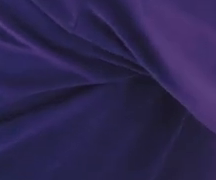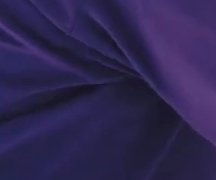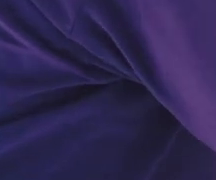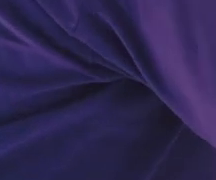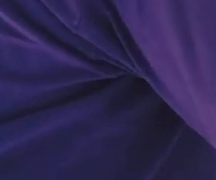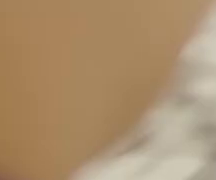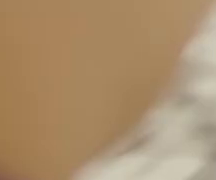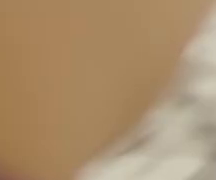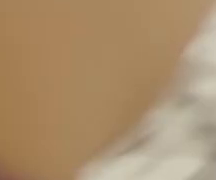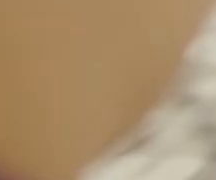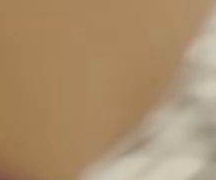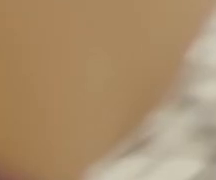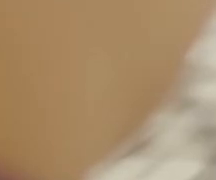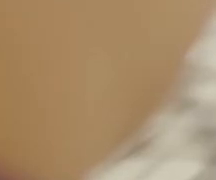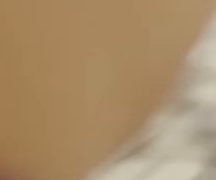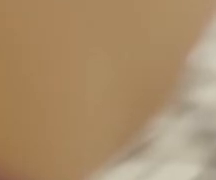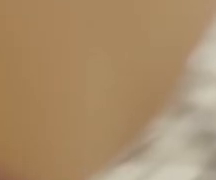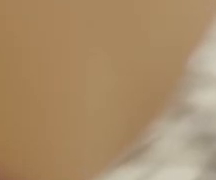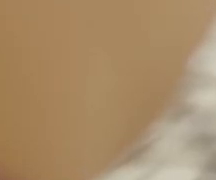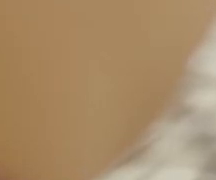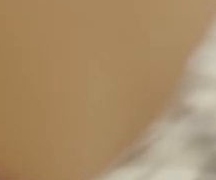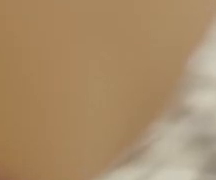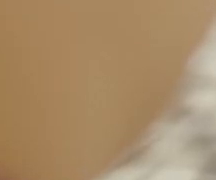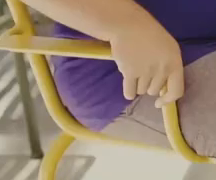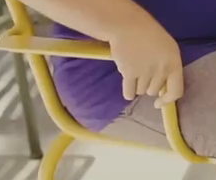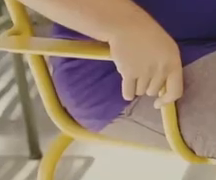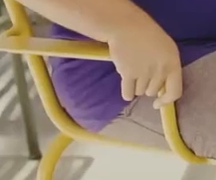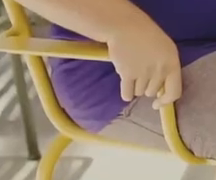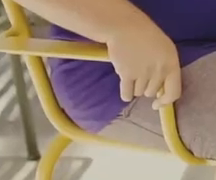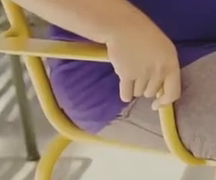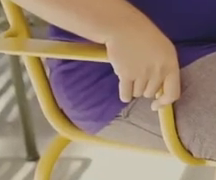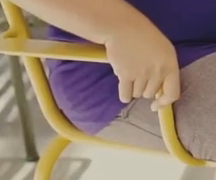miracle is possible.